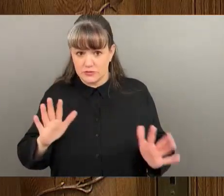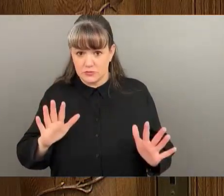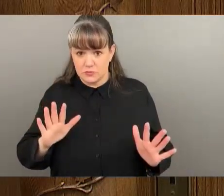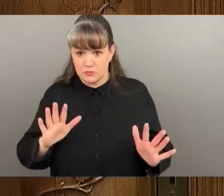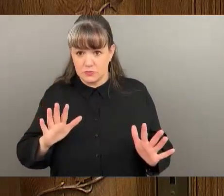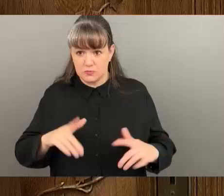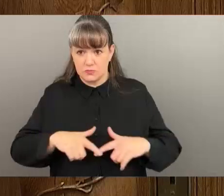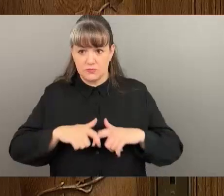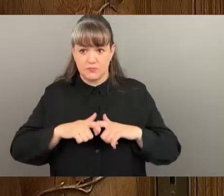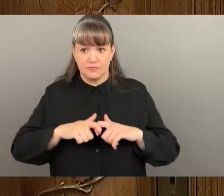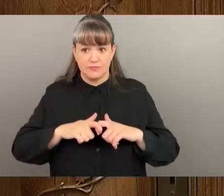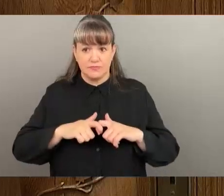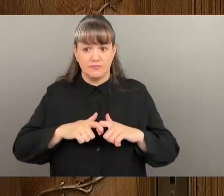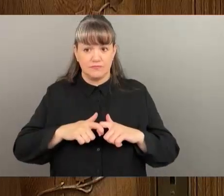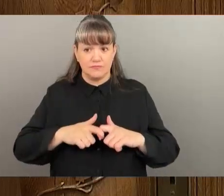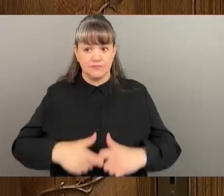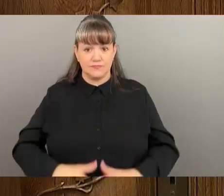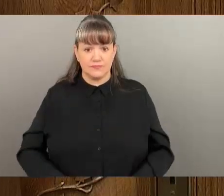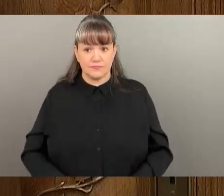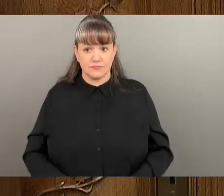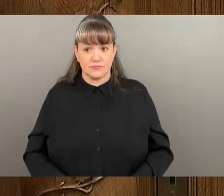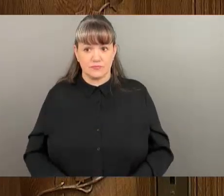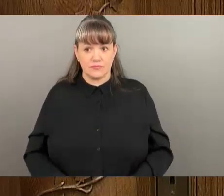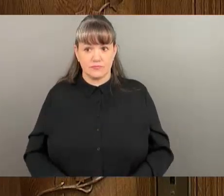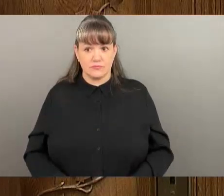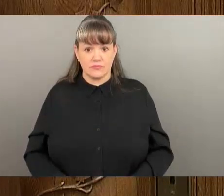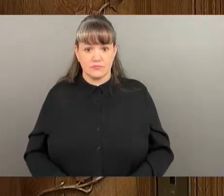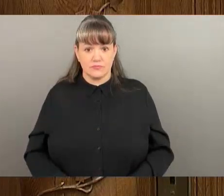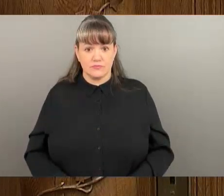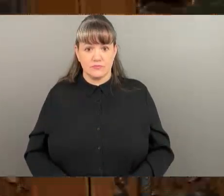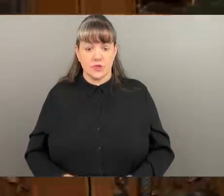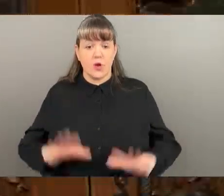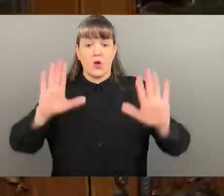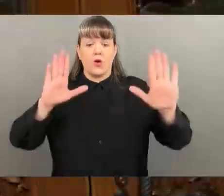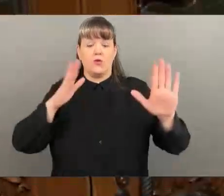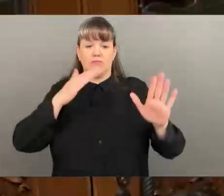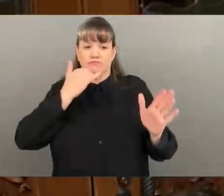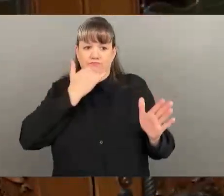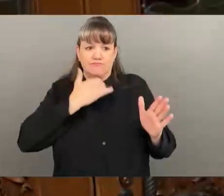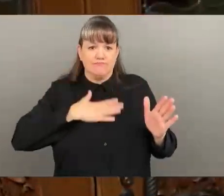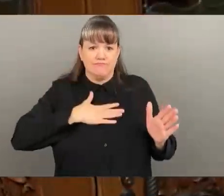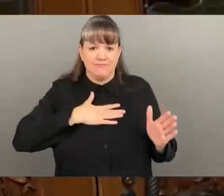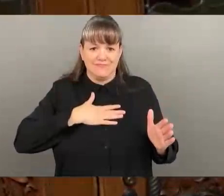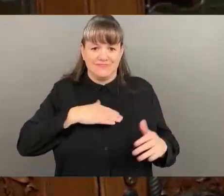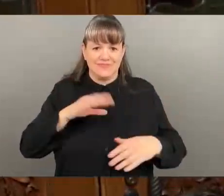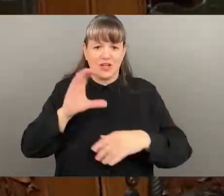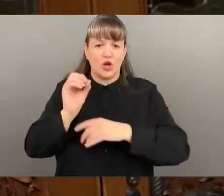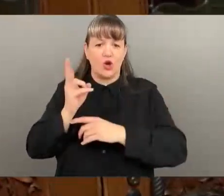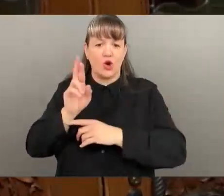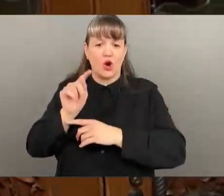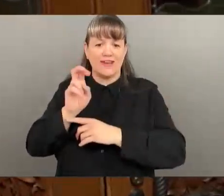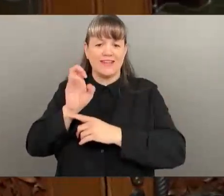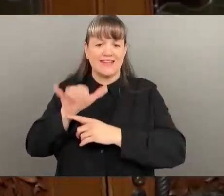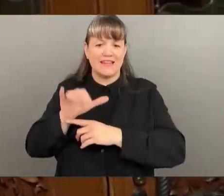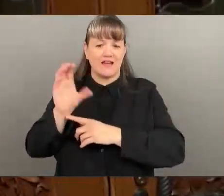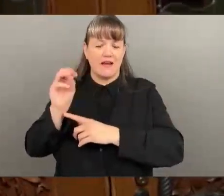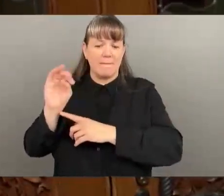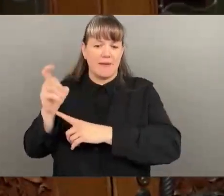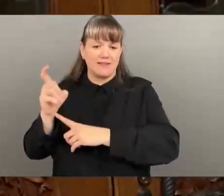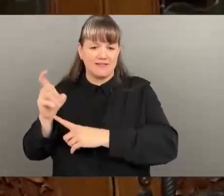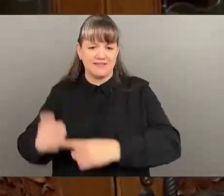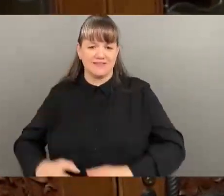One more time. Courtney Comox. Mr. Speaker, the minister stood in question period and stated there are